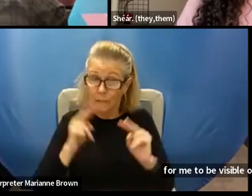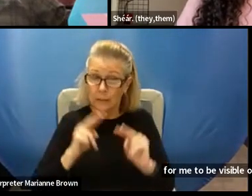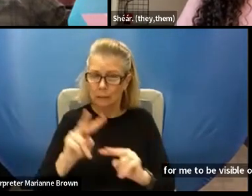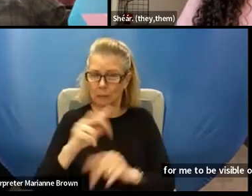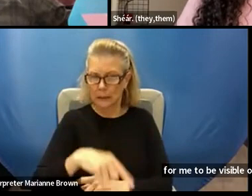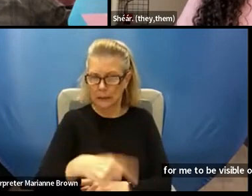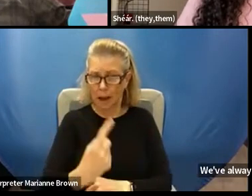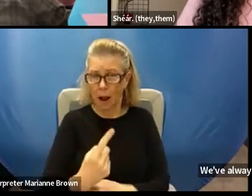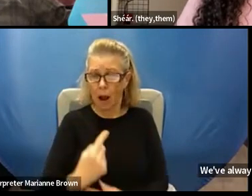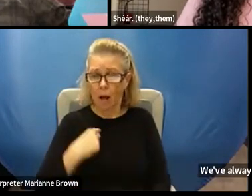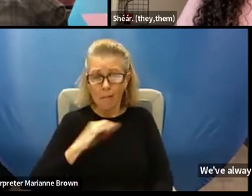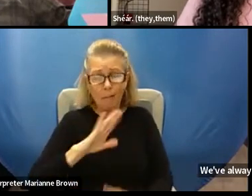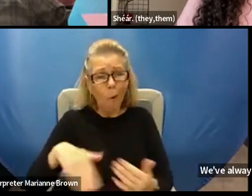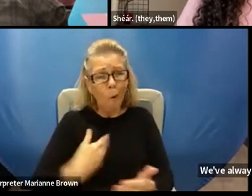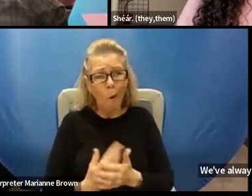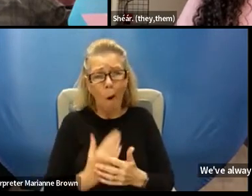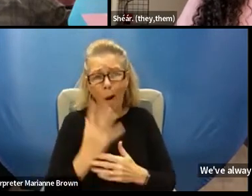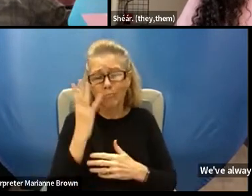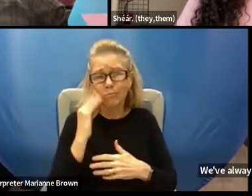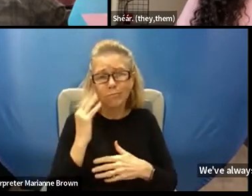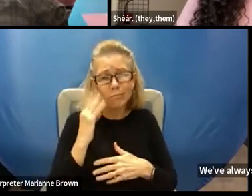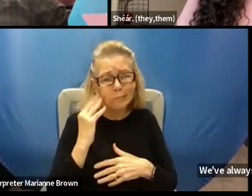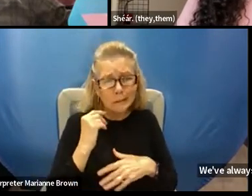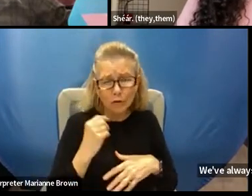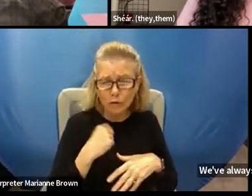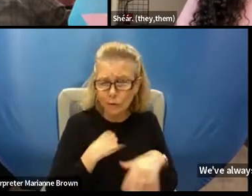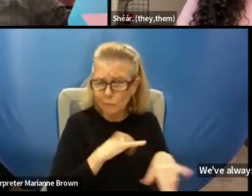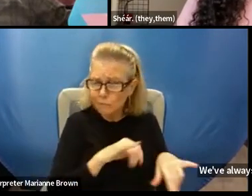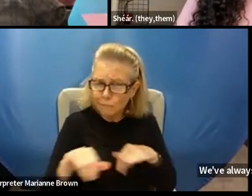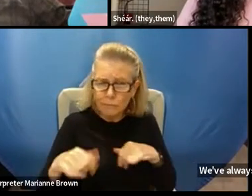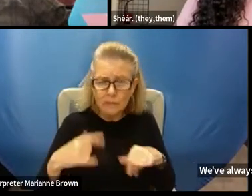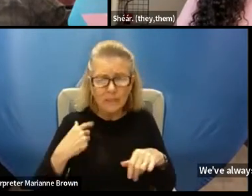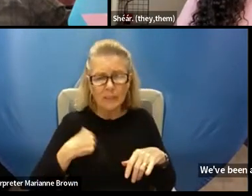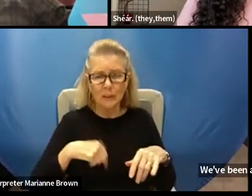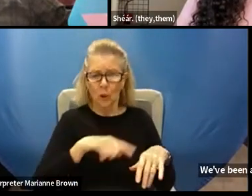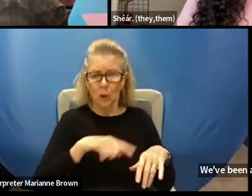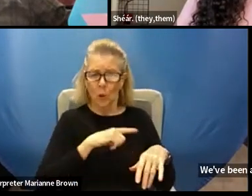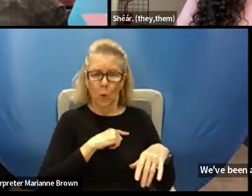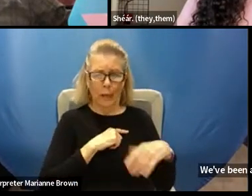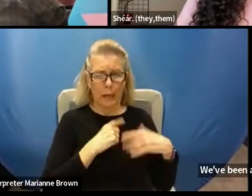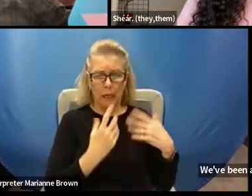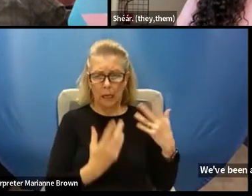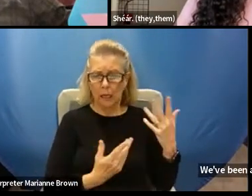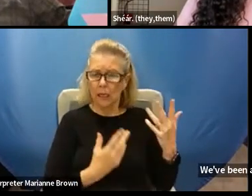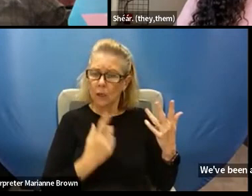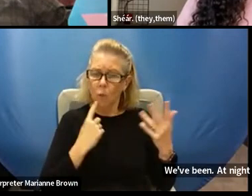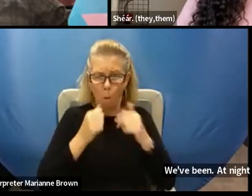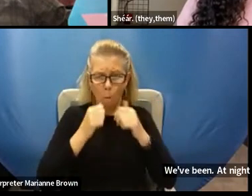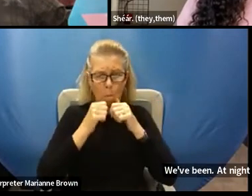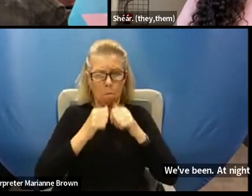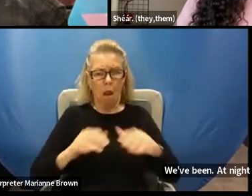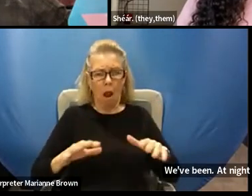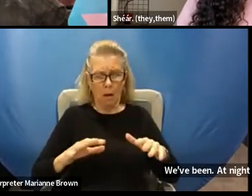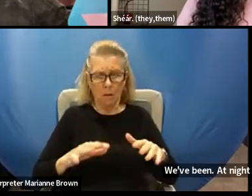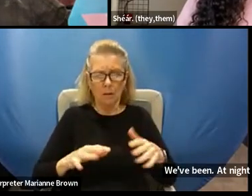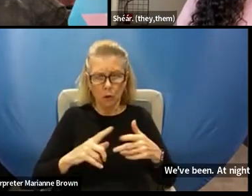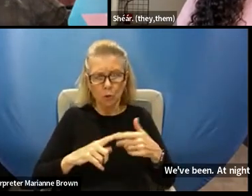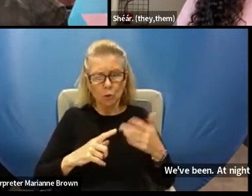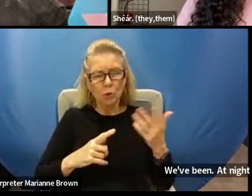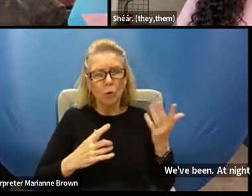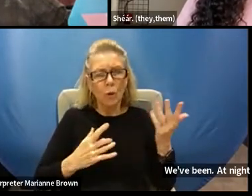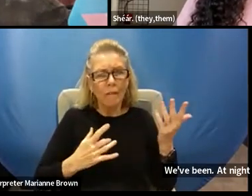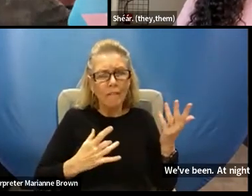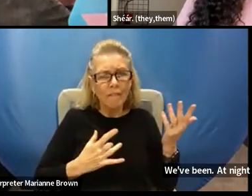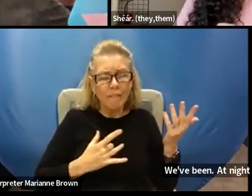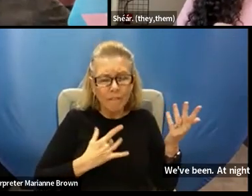We've been at night. We were blessed to feel less than. And truth of the matter is, like I said,